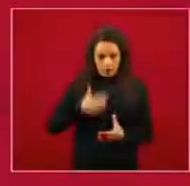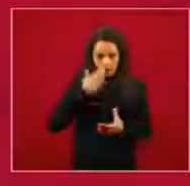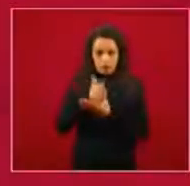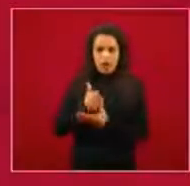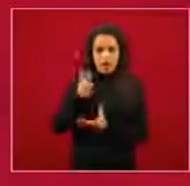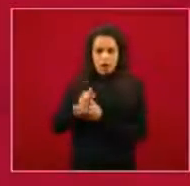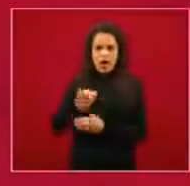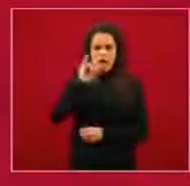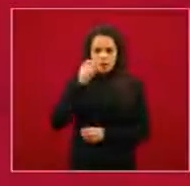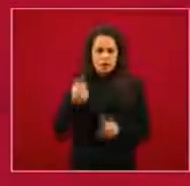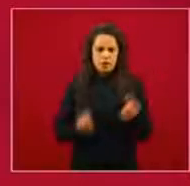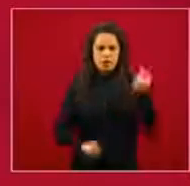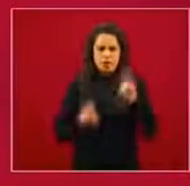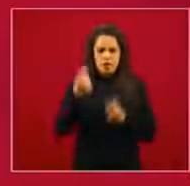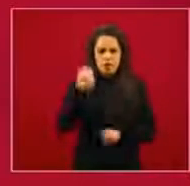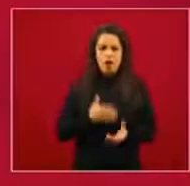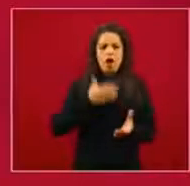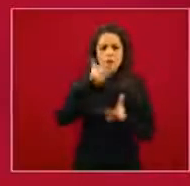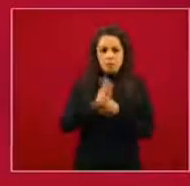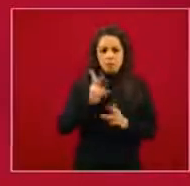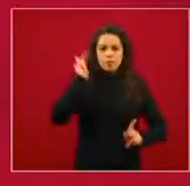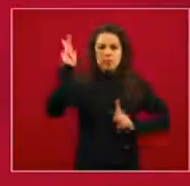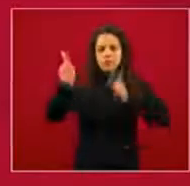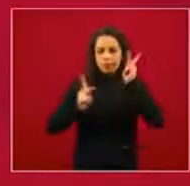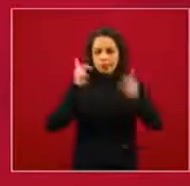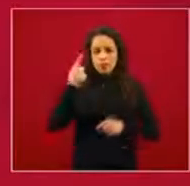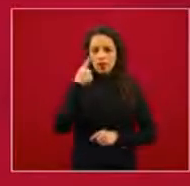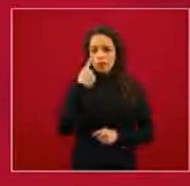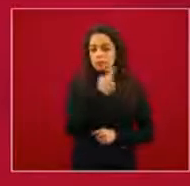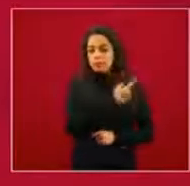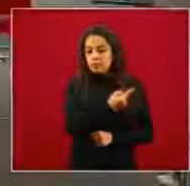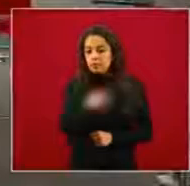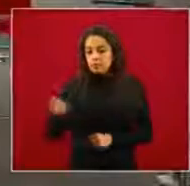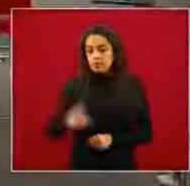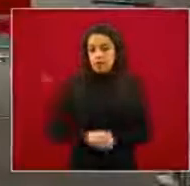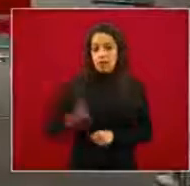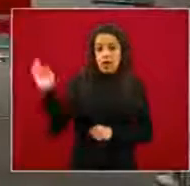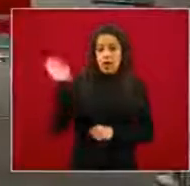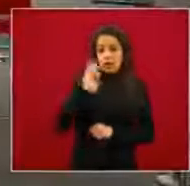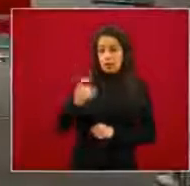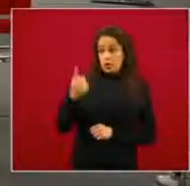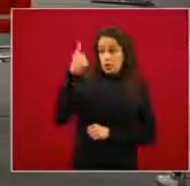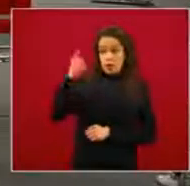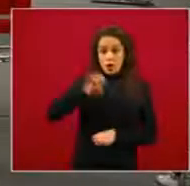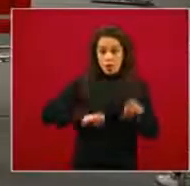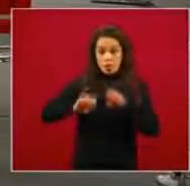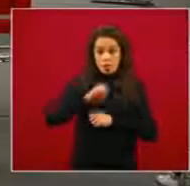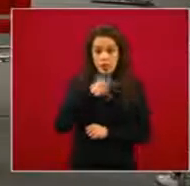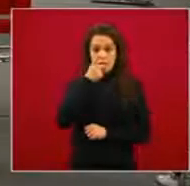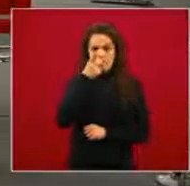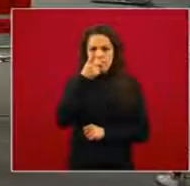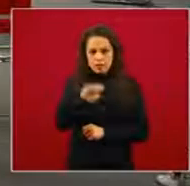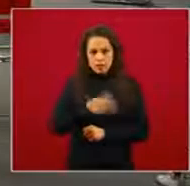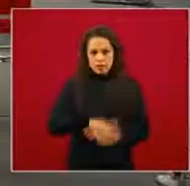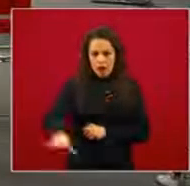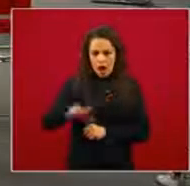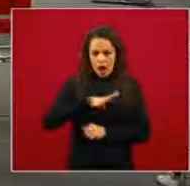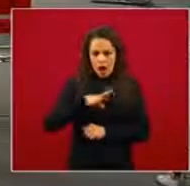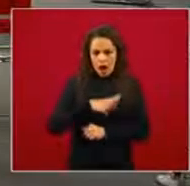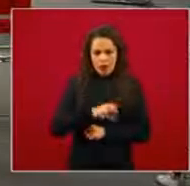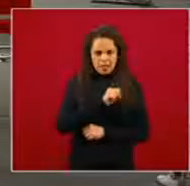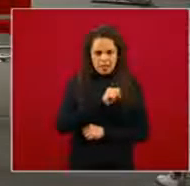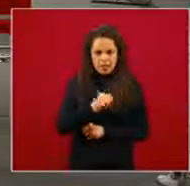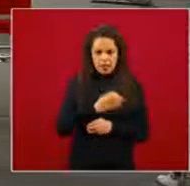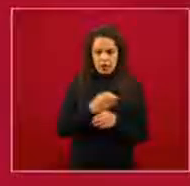of random inspections. And if there is a company saying that they have